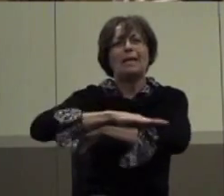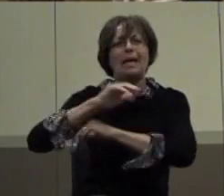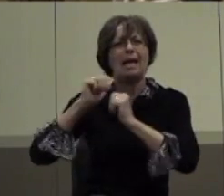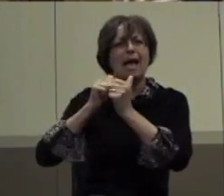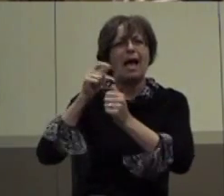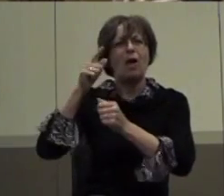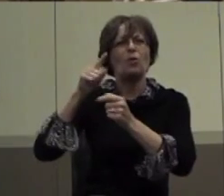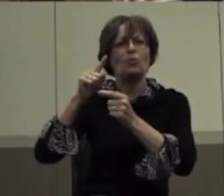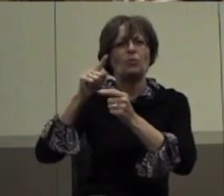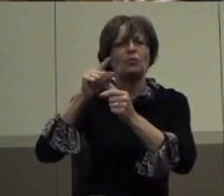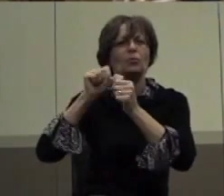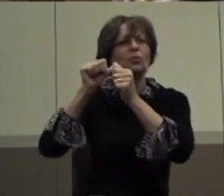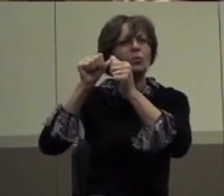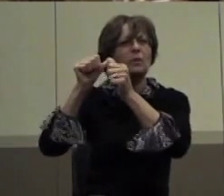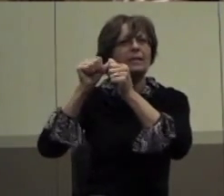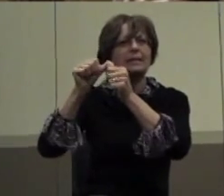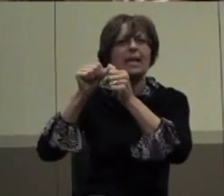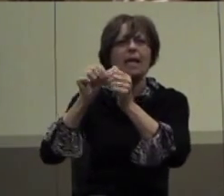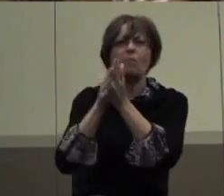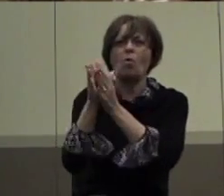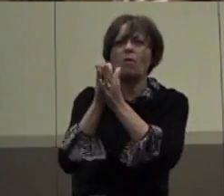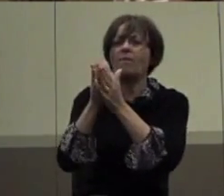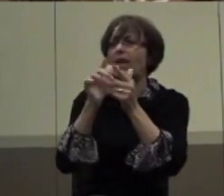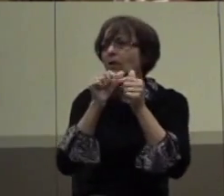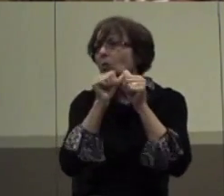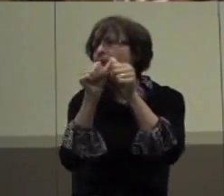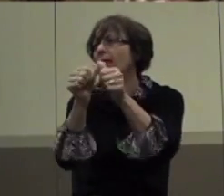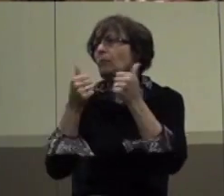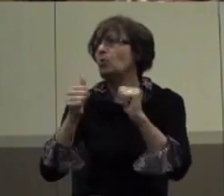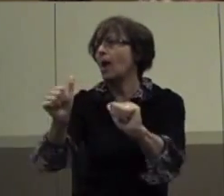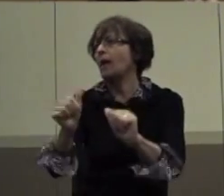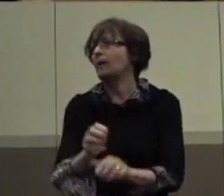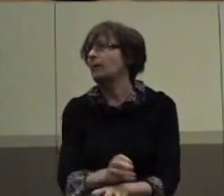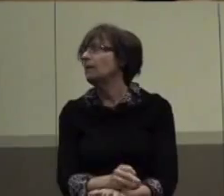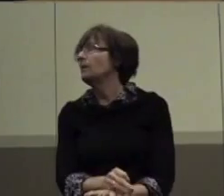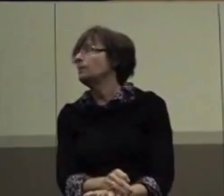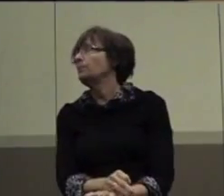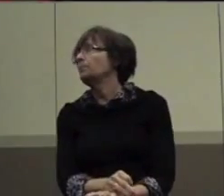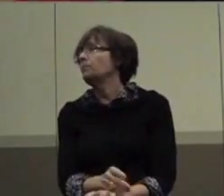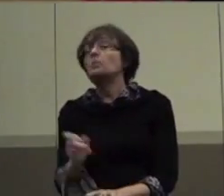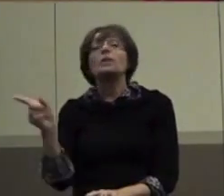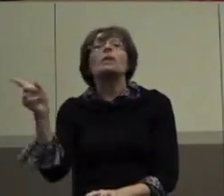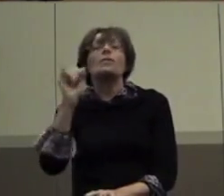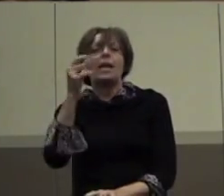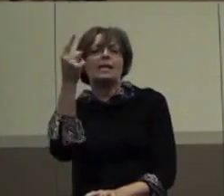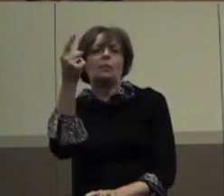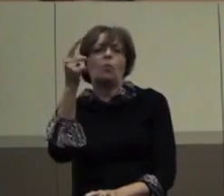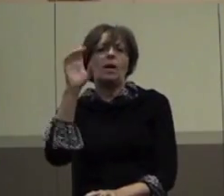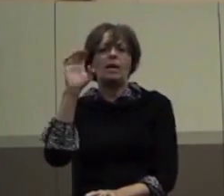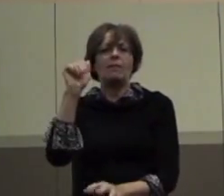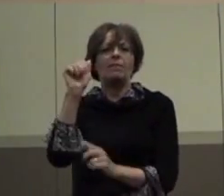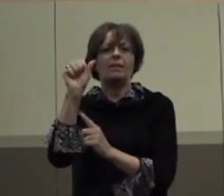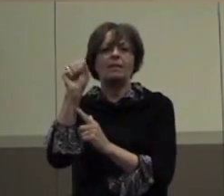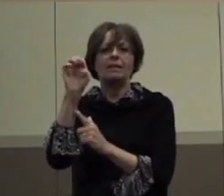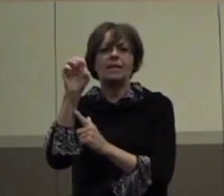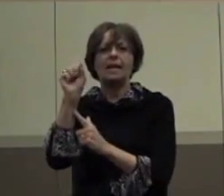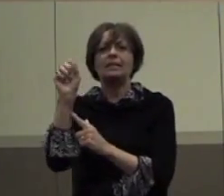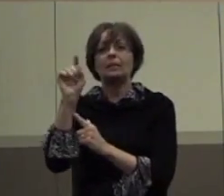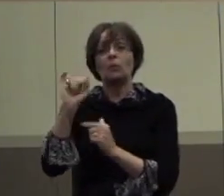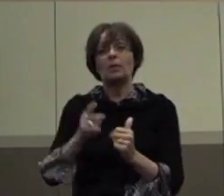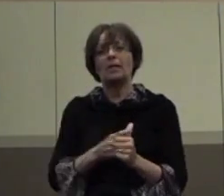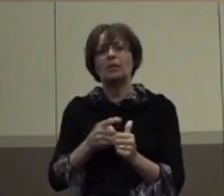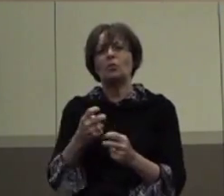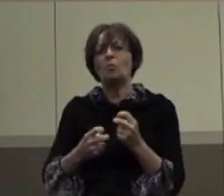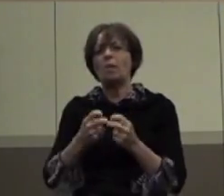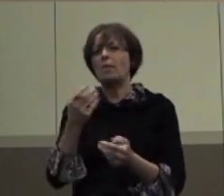them motivated then to keep trying? Okay. That's one of those cases where the initial